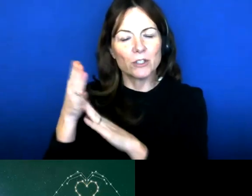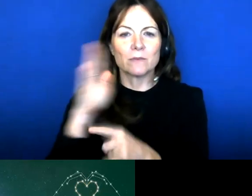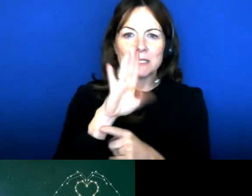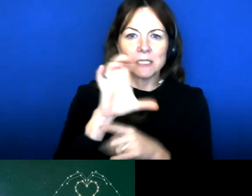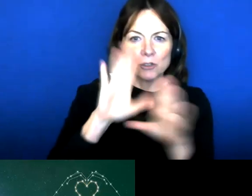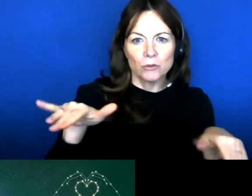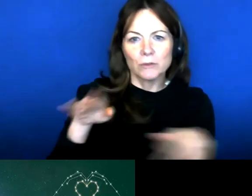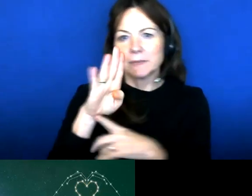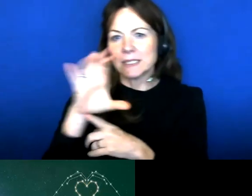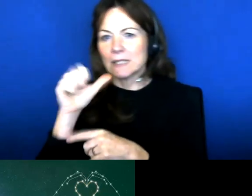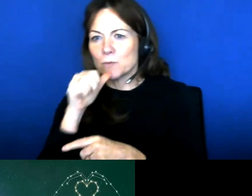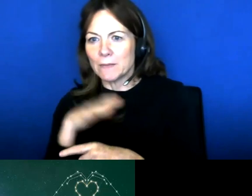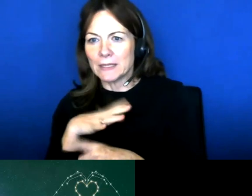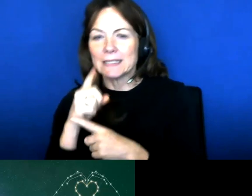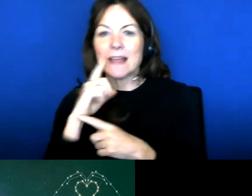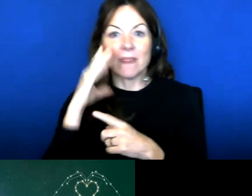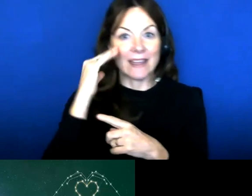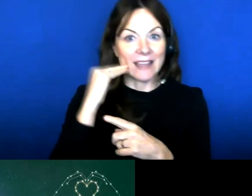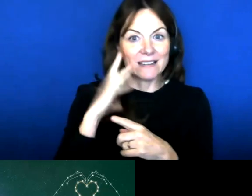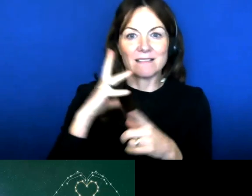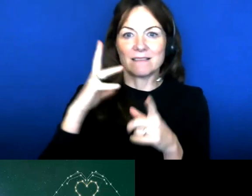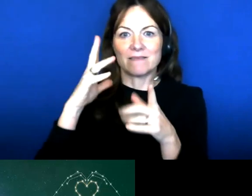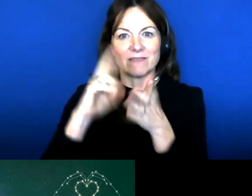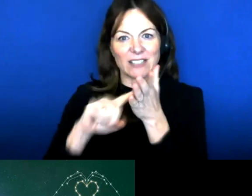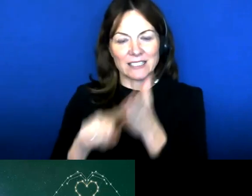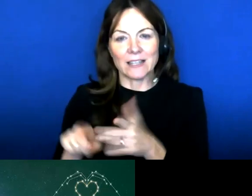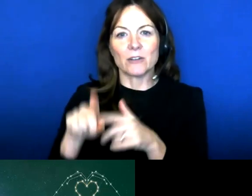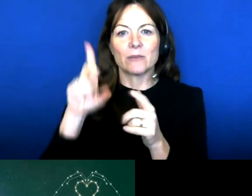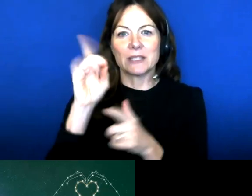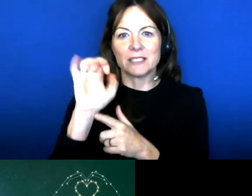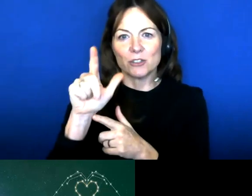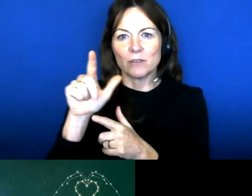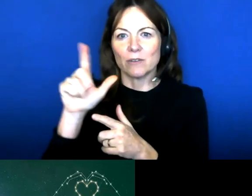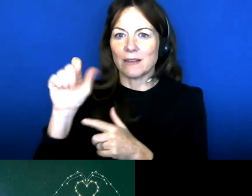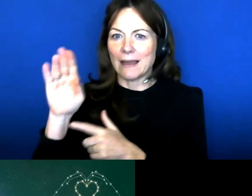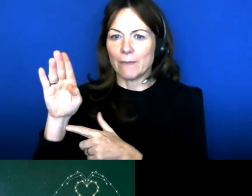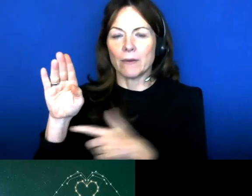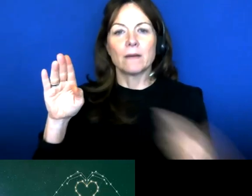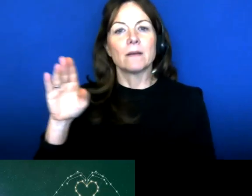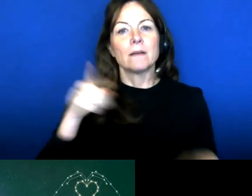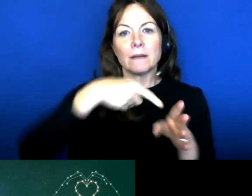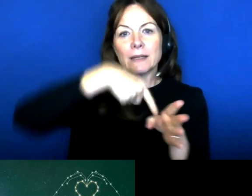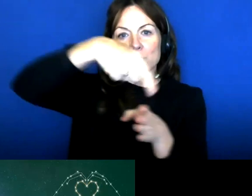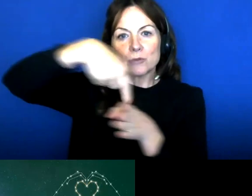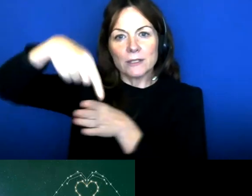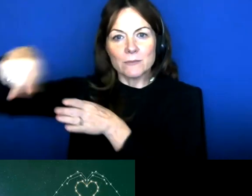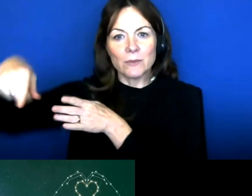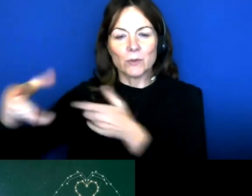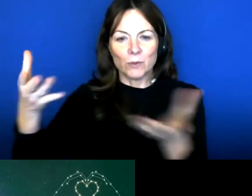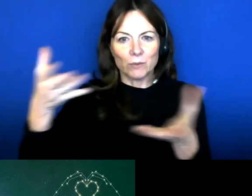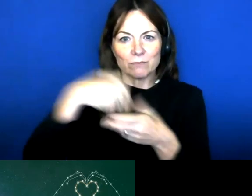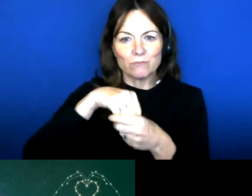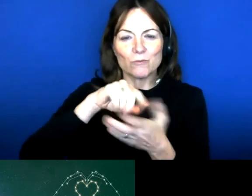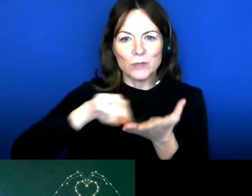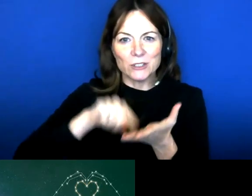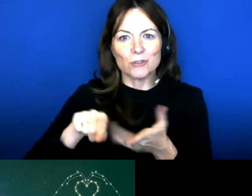Hospital and the Head and Principal Investigator with the Digital Lab, an interdisciplinary research and development unit that he